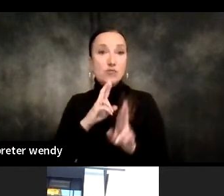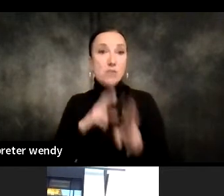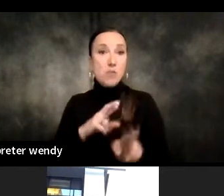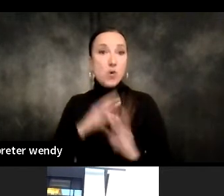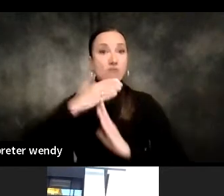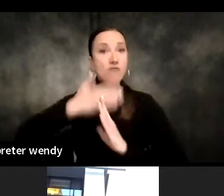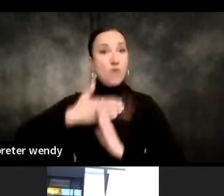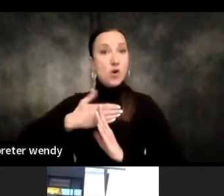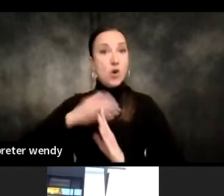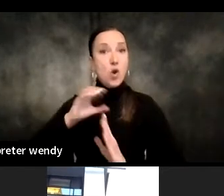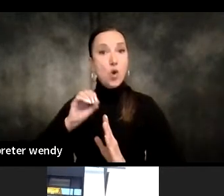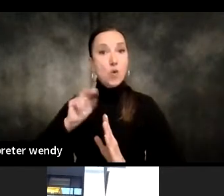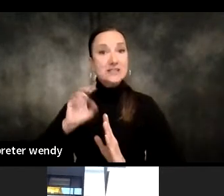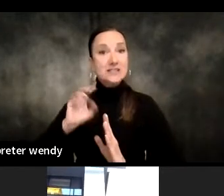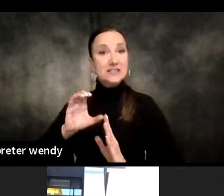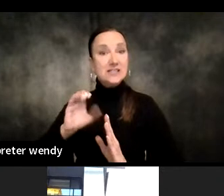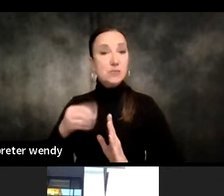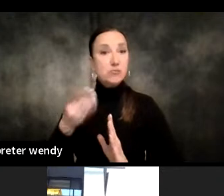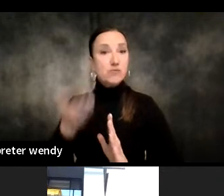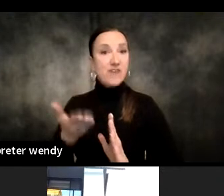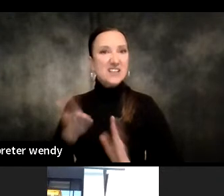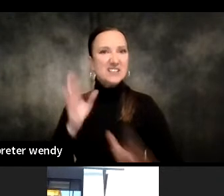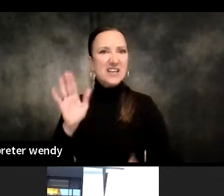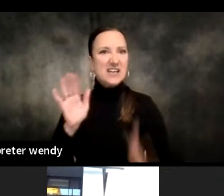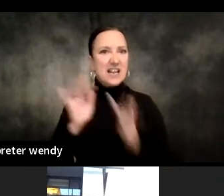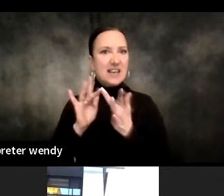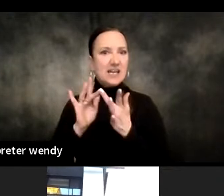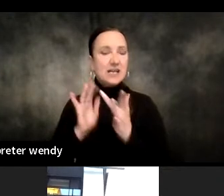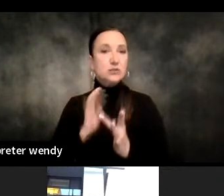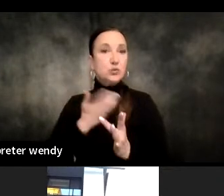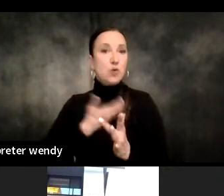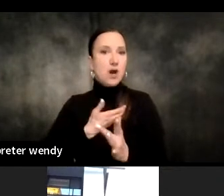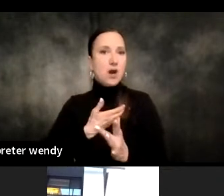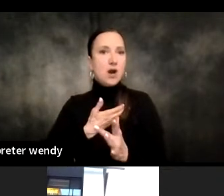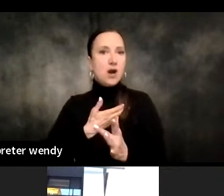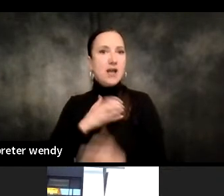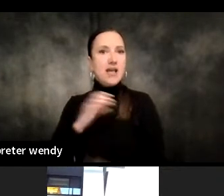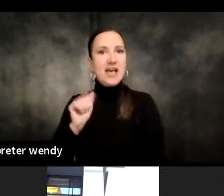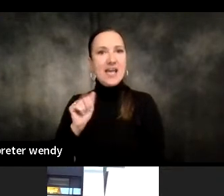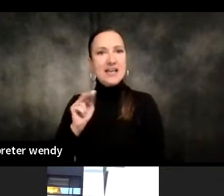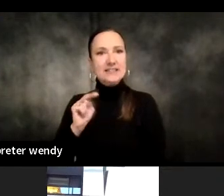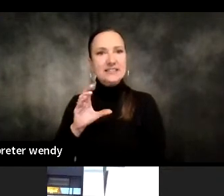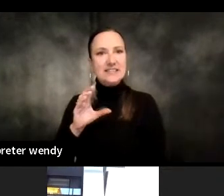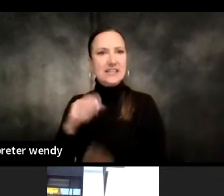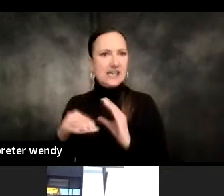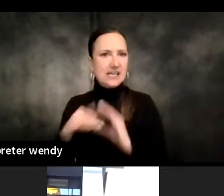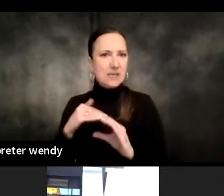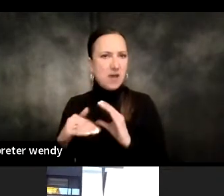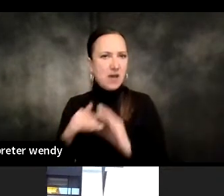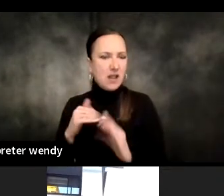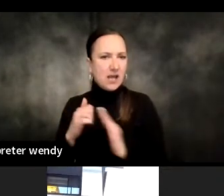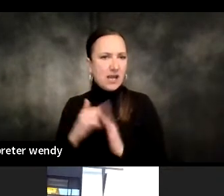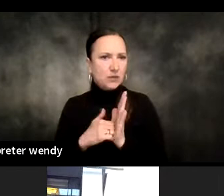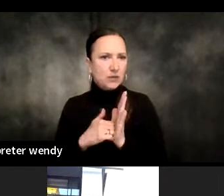that ONC provides via a OneDrive link linked to our ANC email accounts.